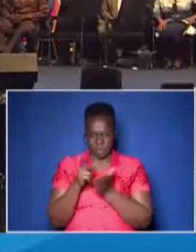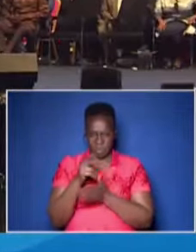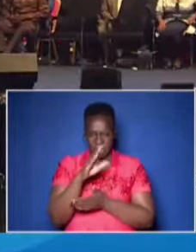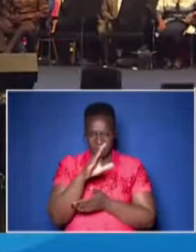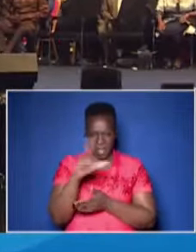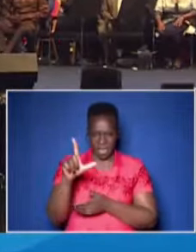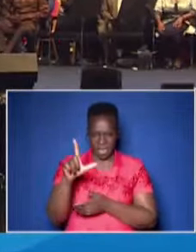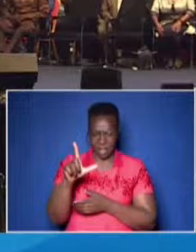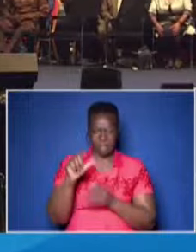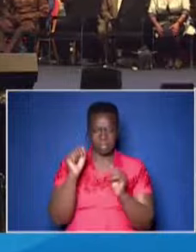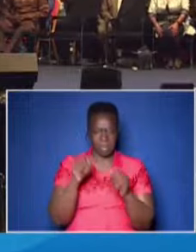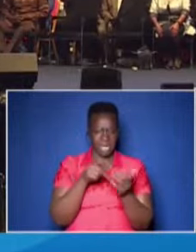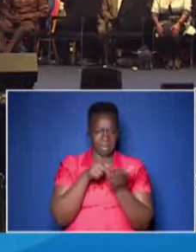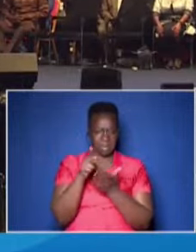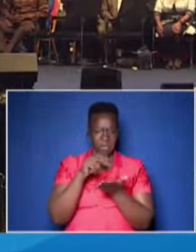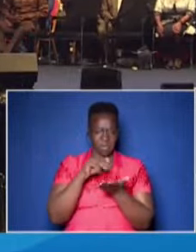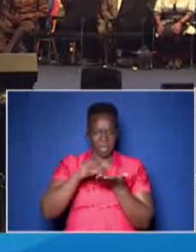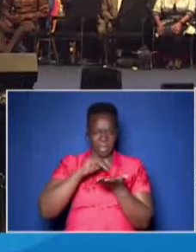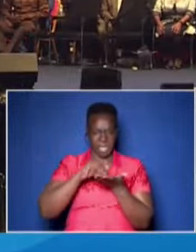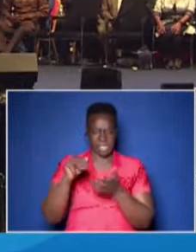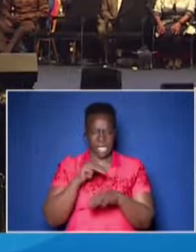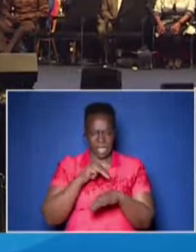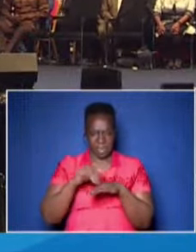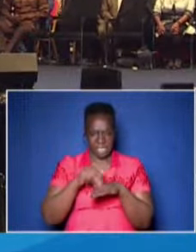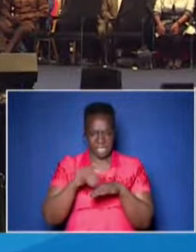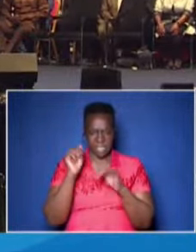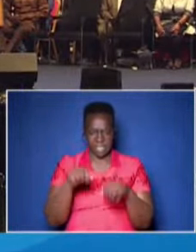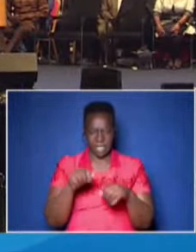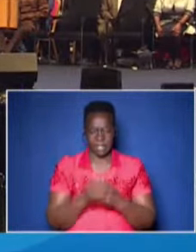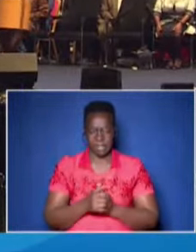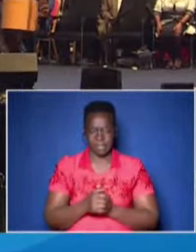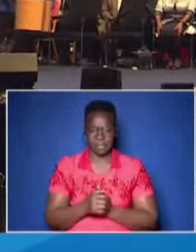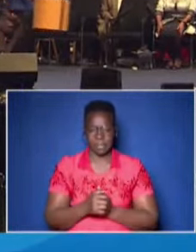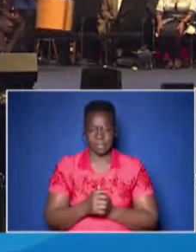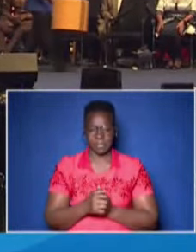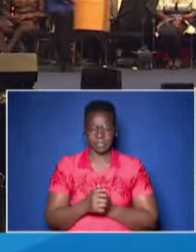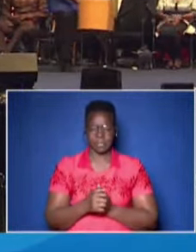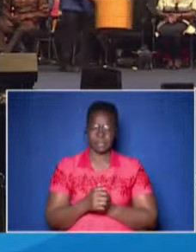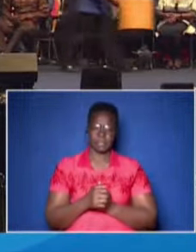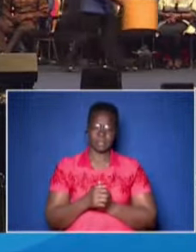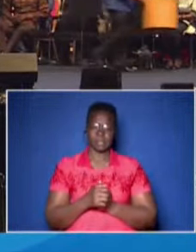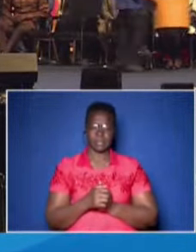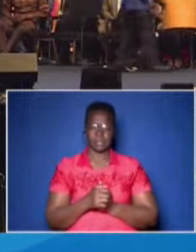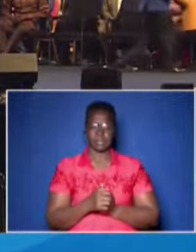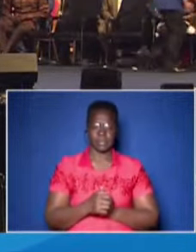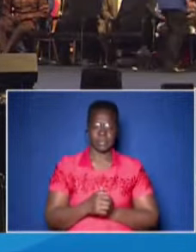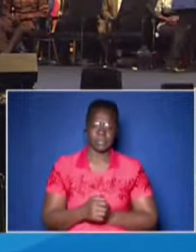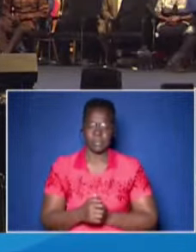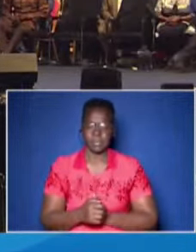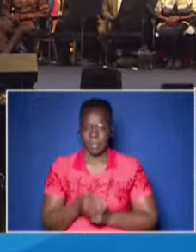bill offering uh I hope you put it here on we have it on the screen